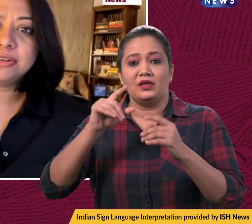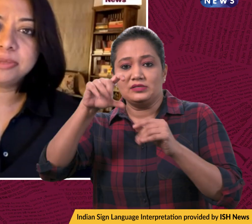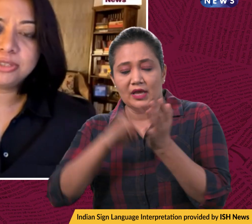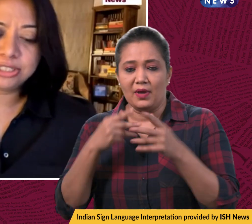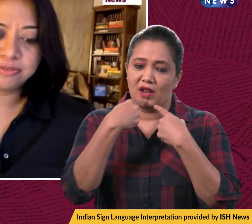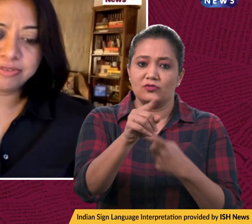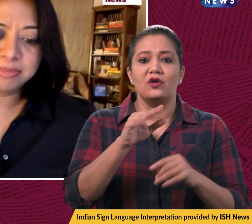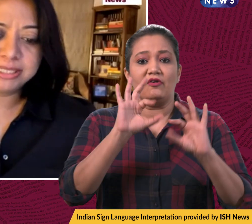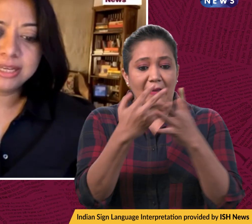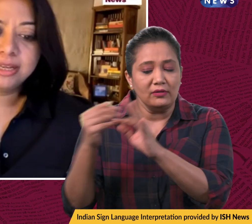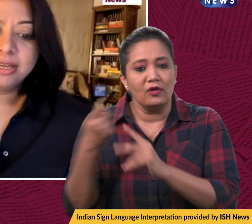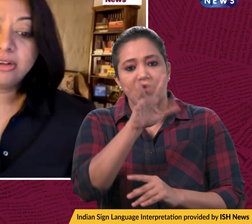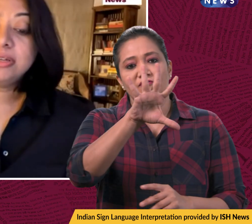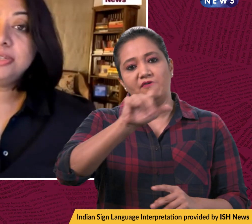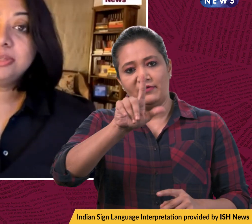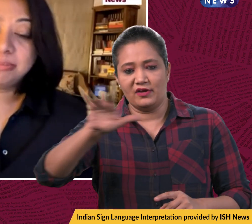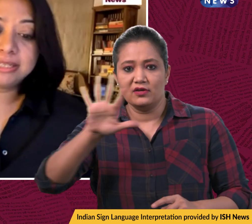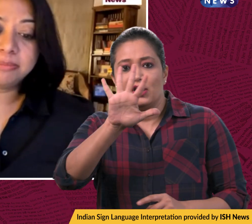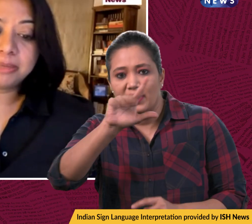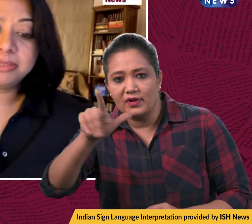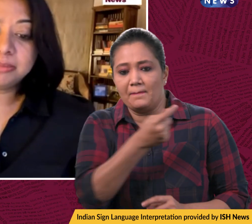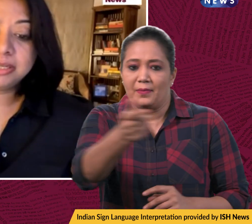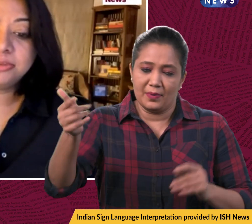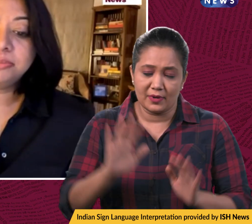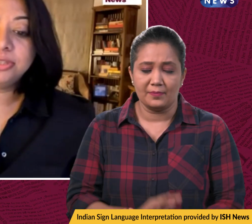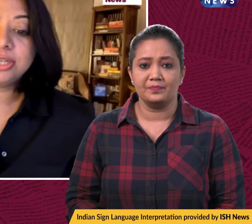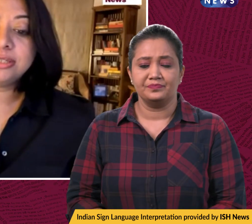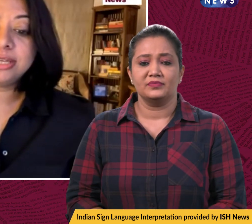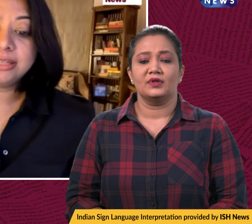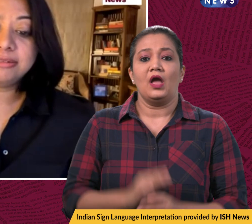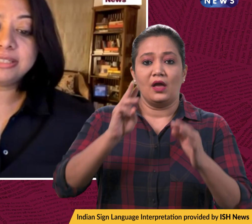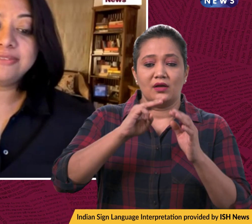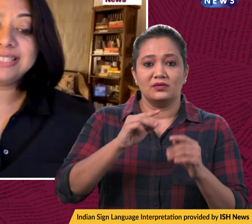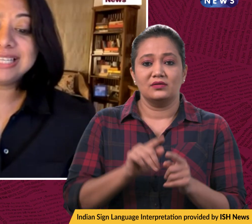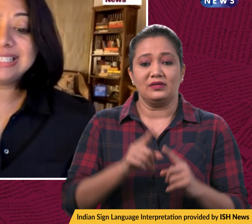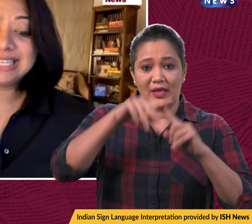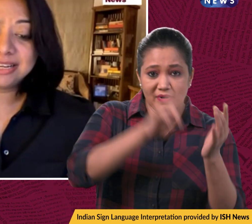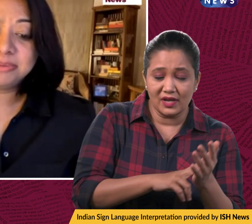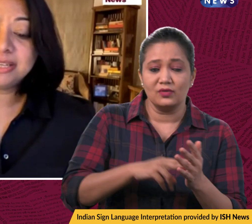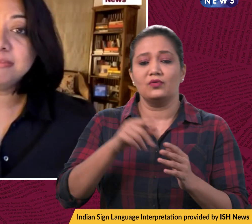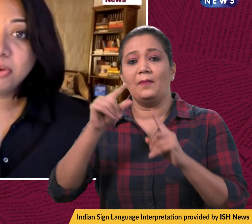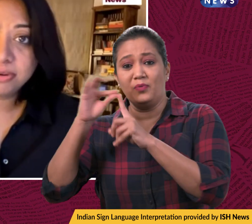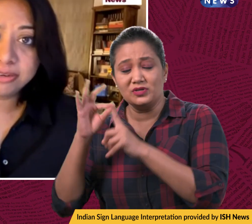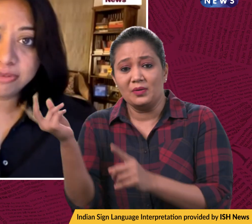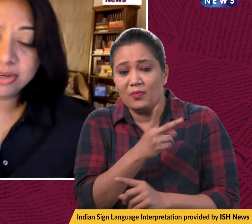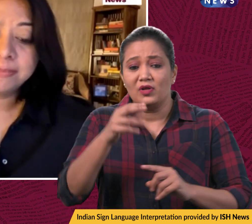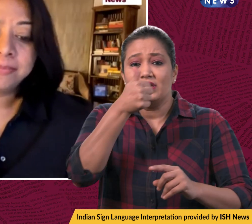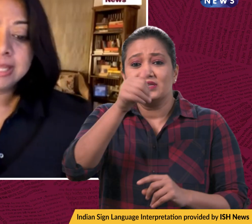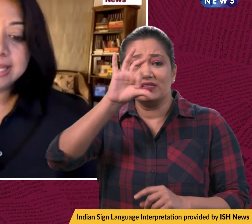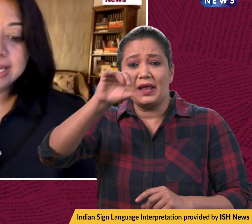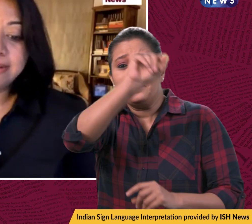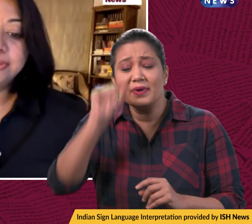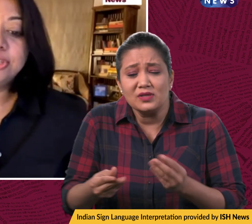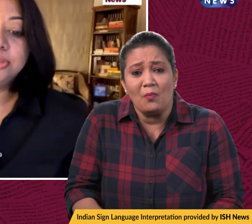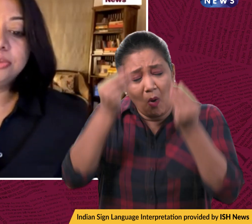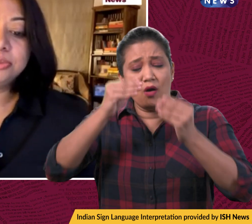5 lakh rupees to each of the families. According to the Met Department, Tamil Nadu and Puducherry together received 69% more rainfall